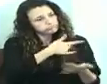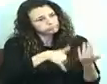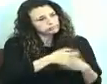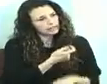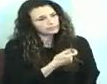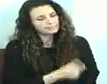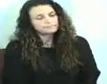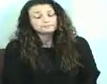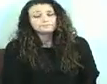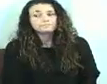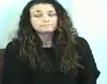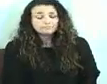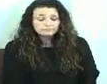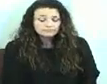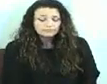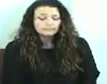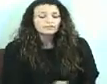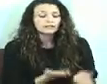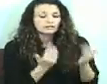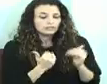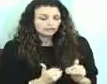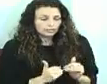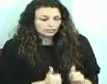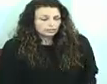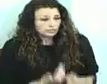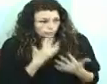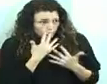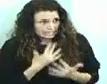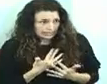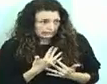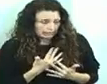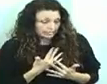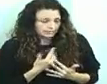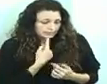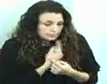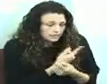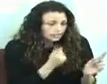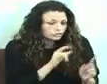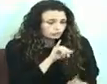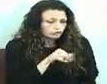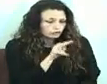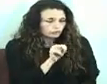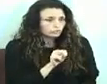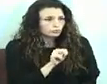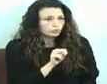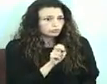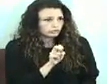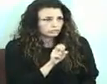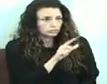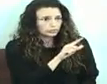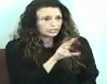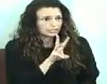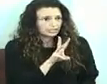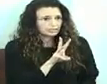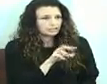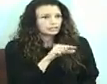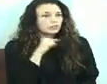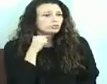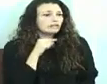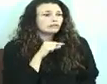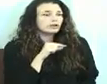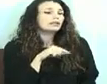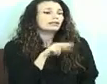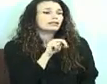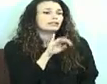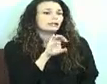It is with great sadness that we announce that on June 26th, Reverend Michael Nicholas died at a hospice in West